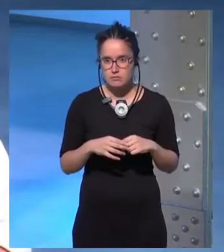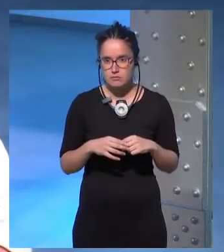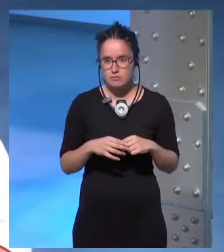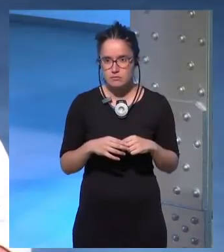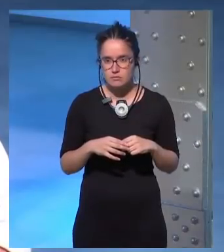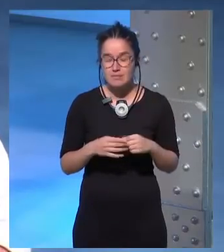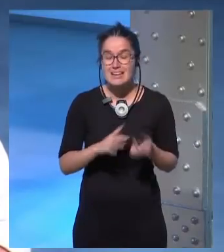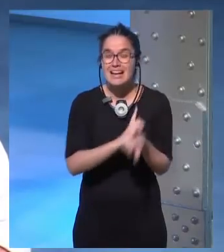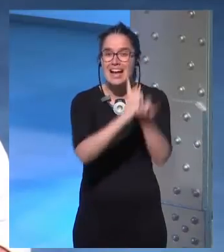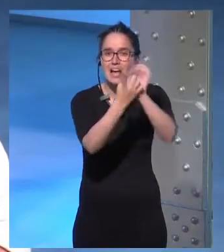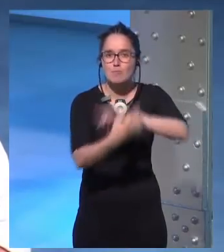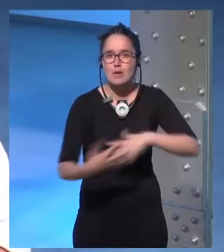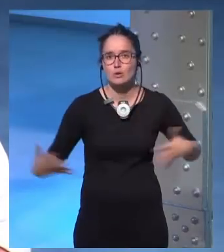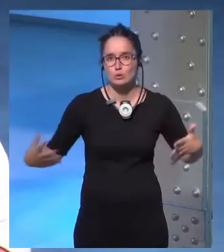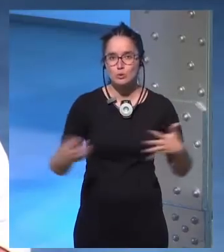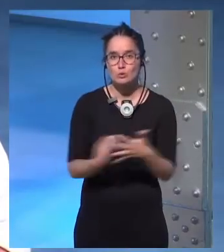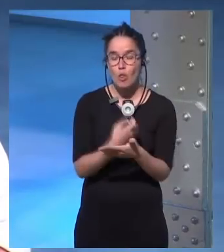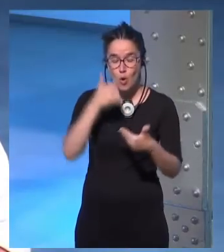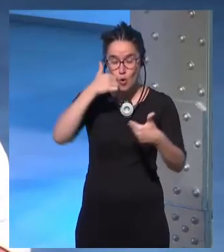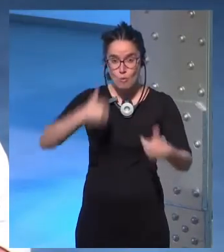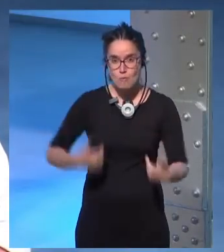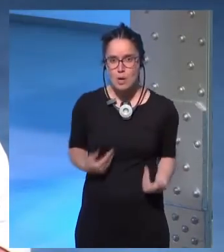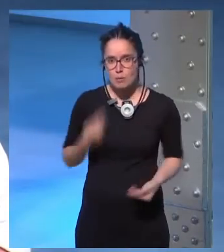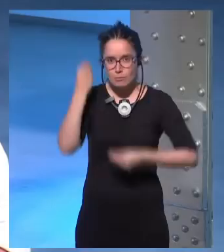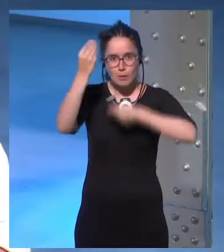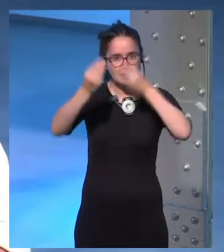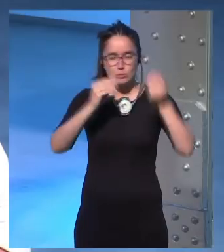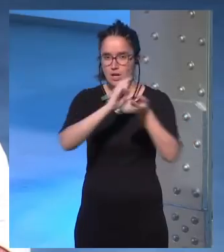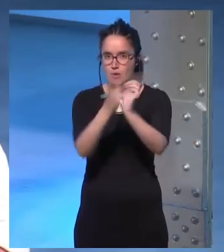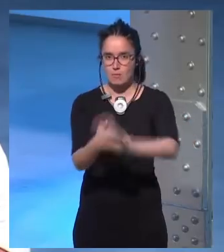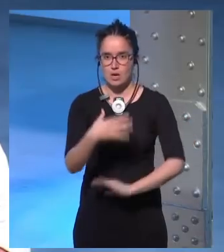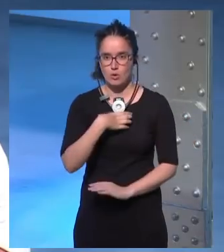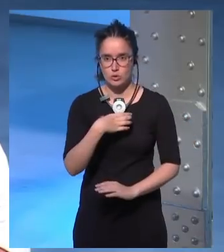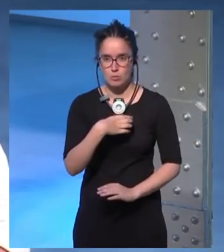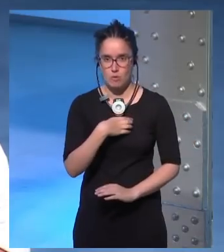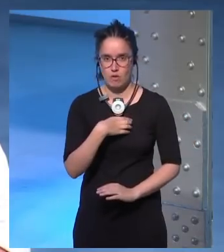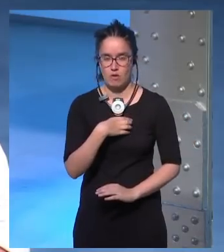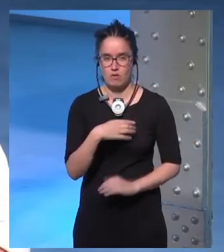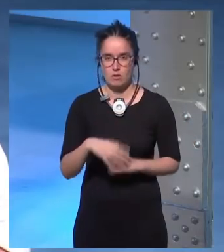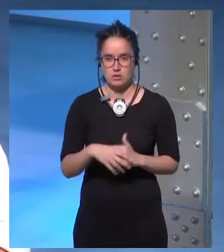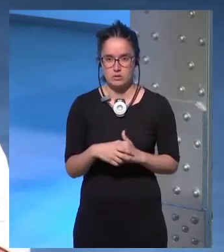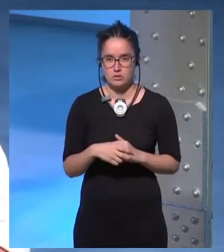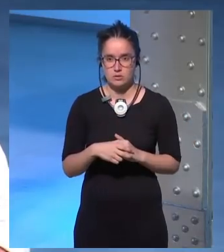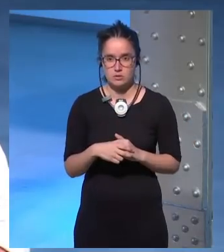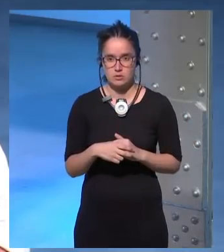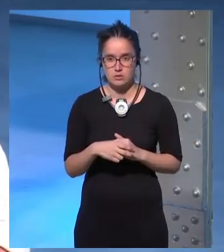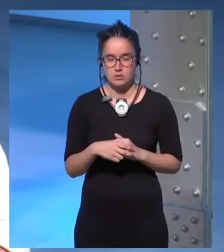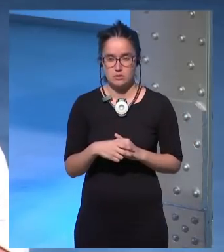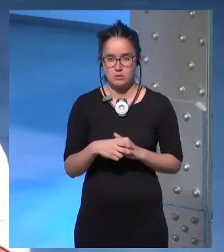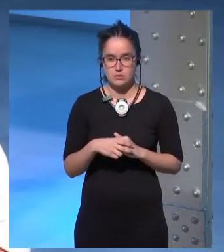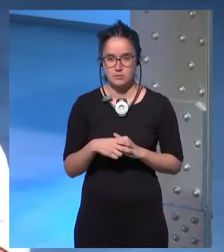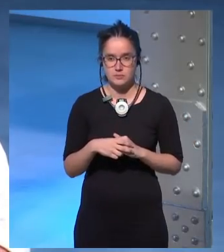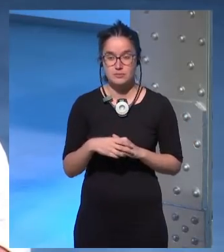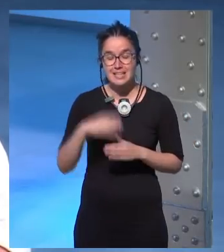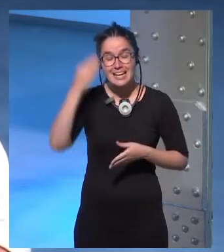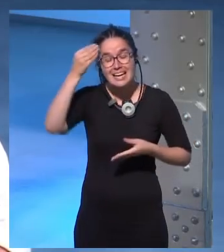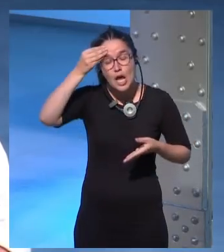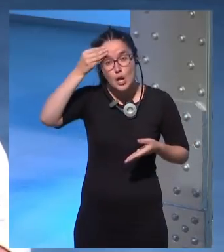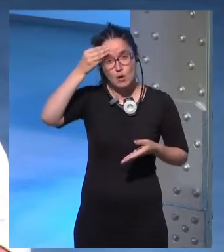changed. So yes, it's one of the most important things I feel, especially right now, that science fiction is doing. I loved